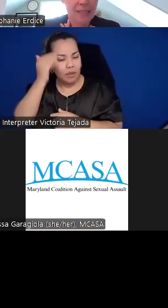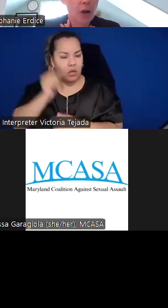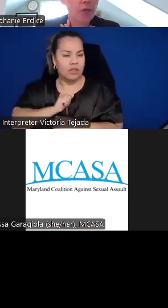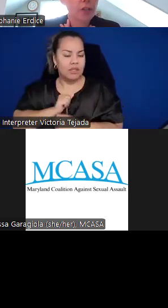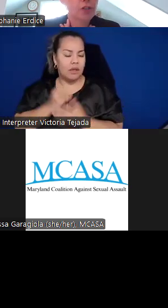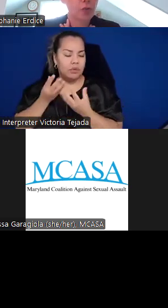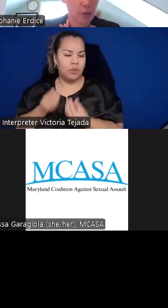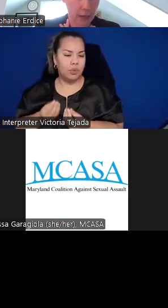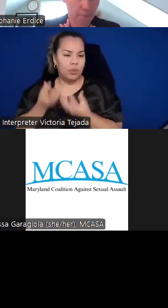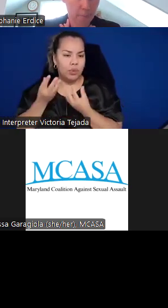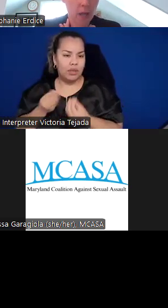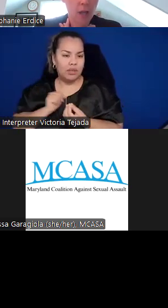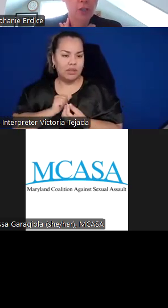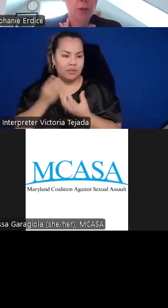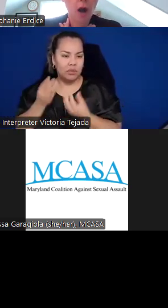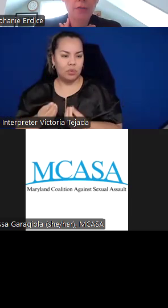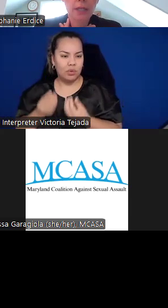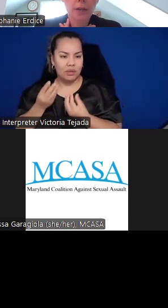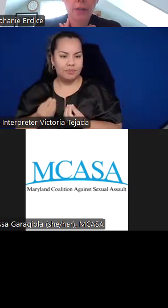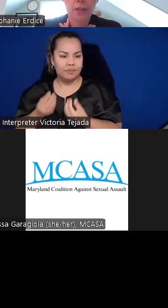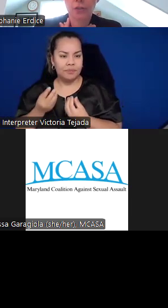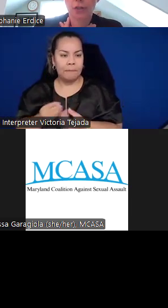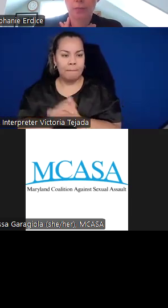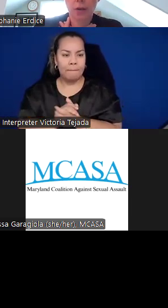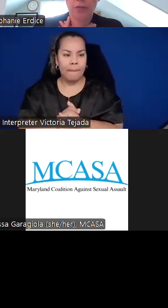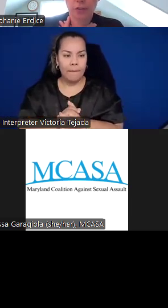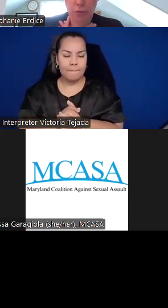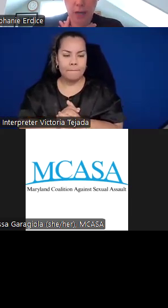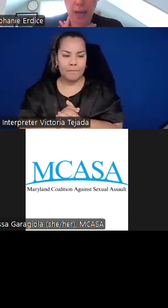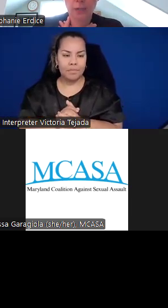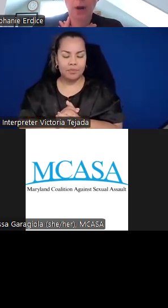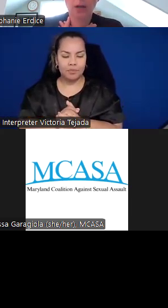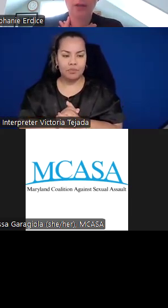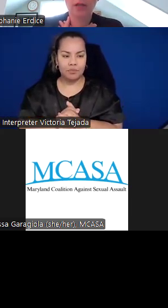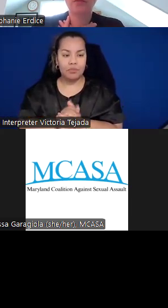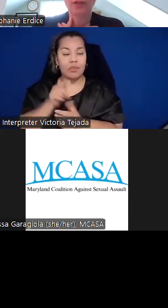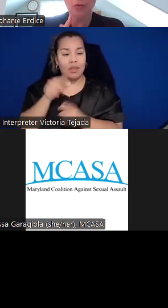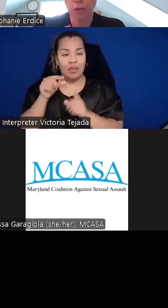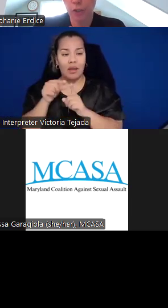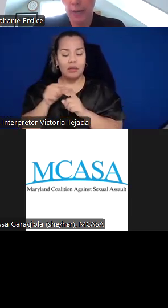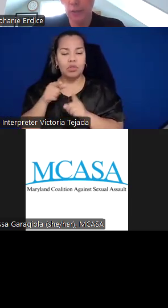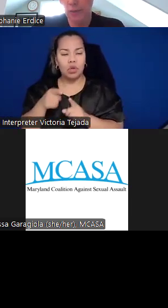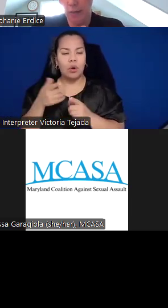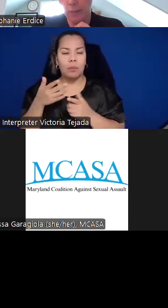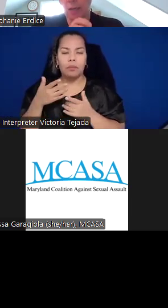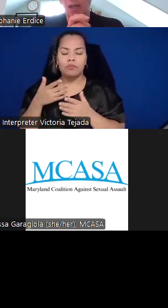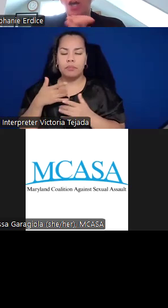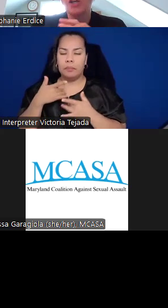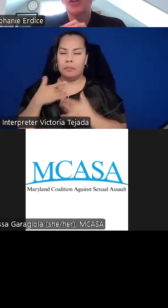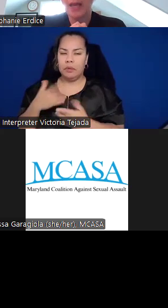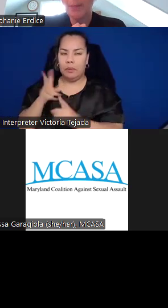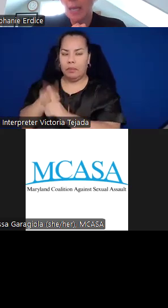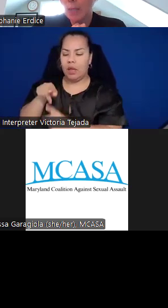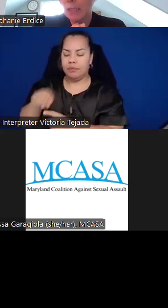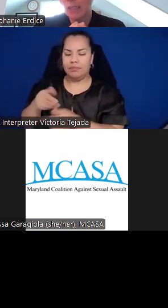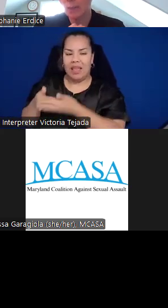and it's self-soothing. So we often hear this term self-soothing as part of infant or child development.